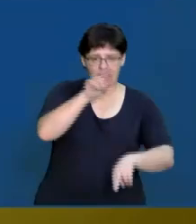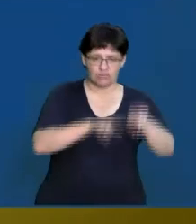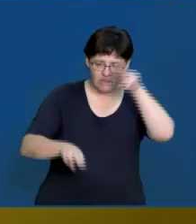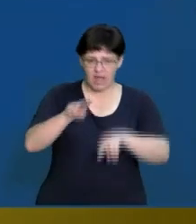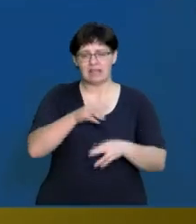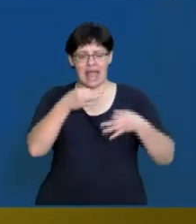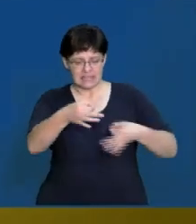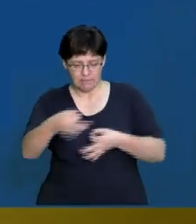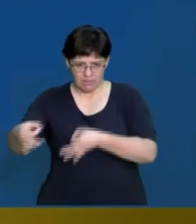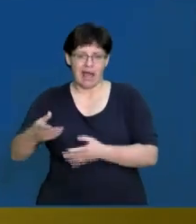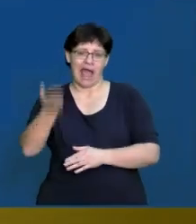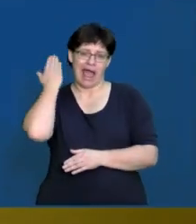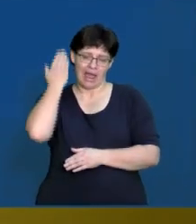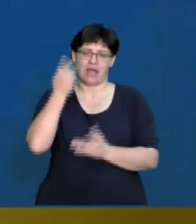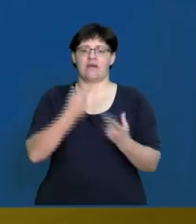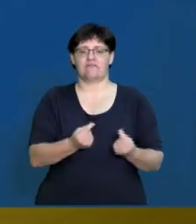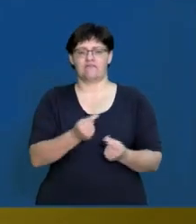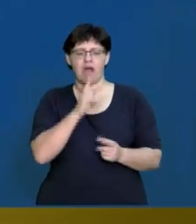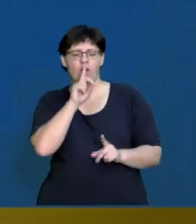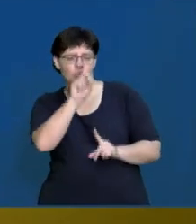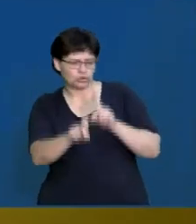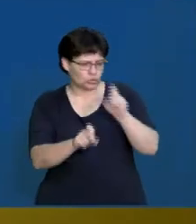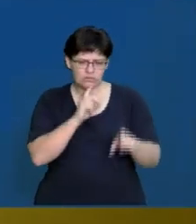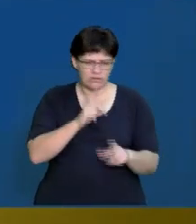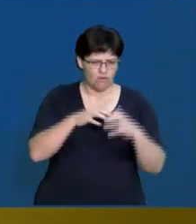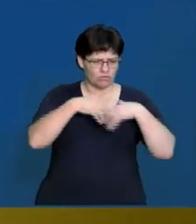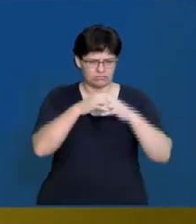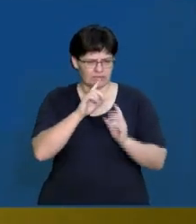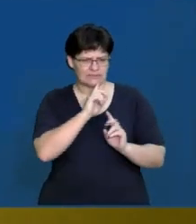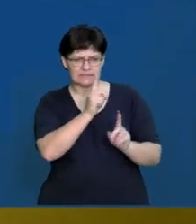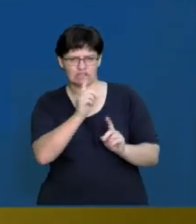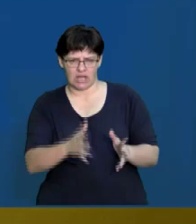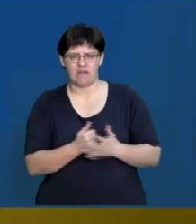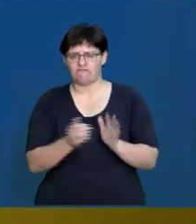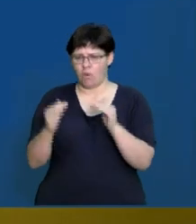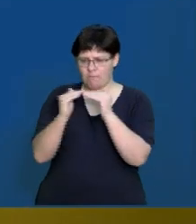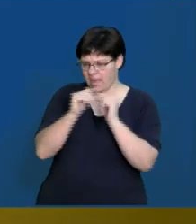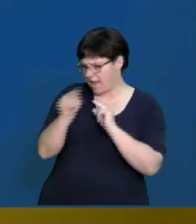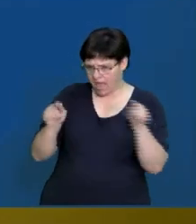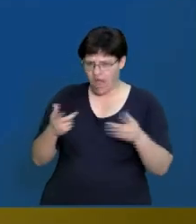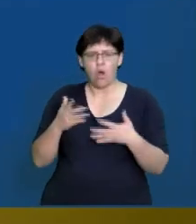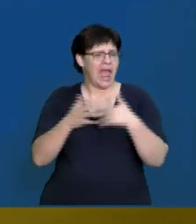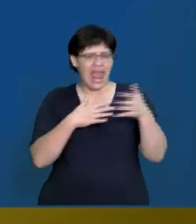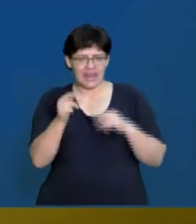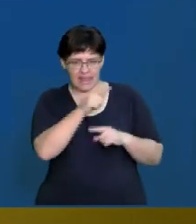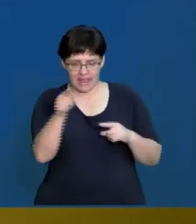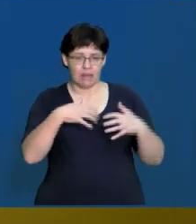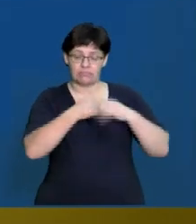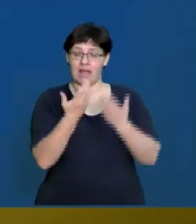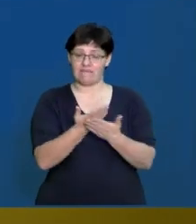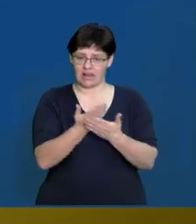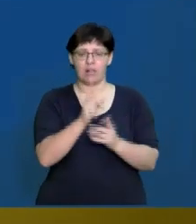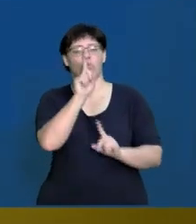studying, revise as many past exam papers as you can, ask relevant questions with your teachers, to your peers, and to